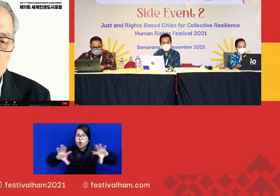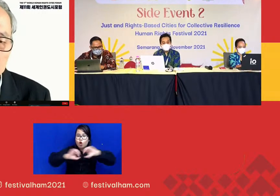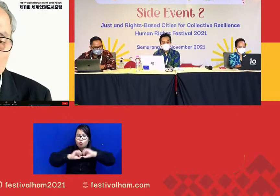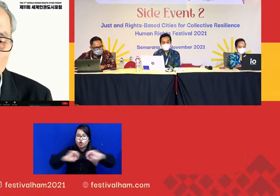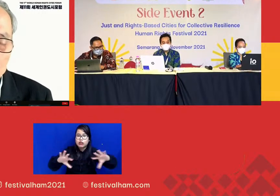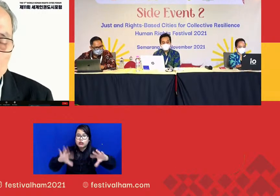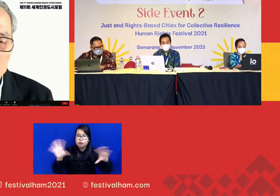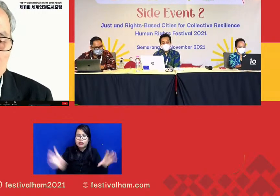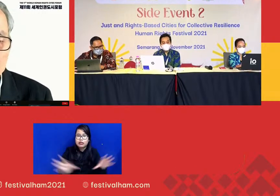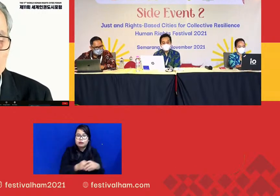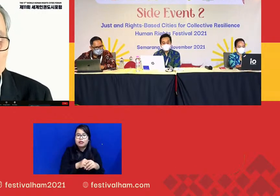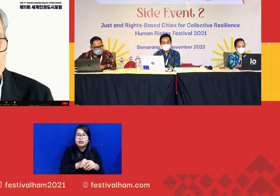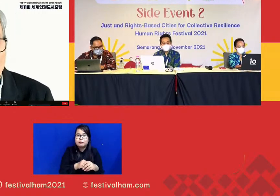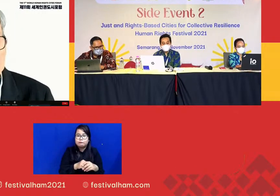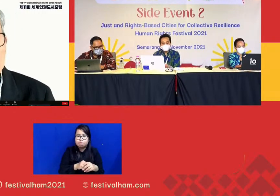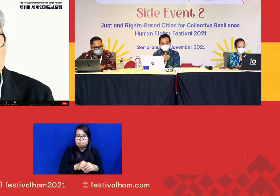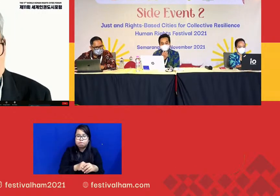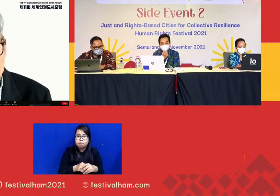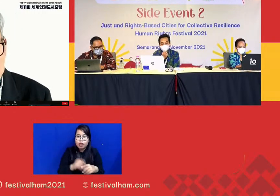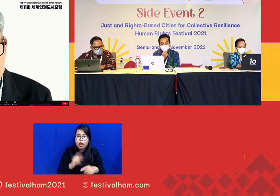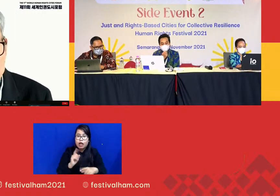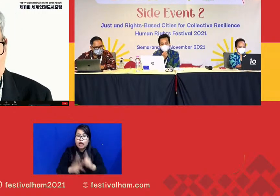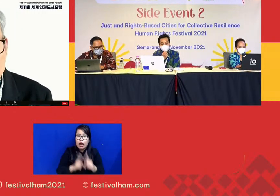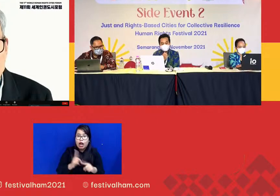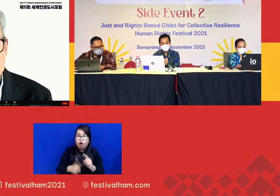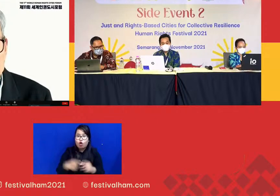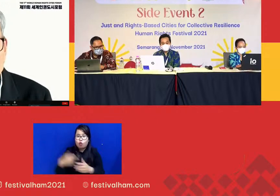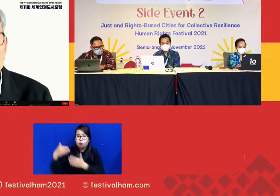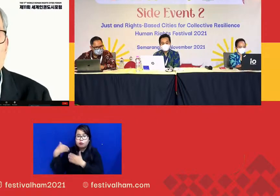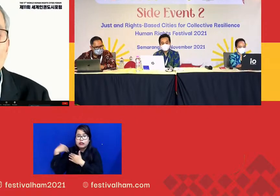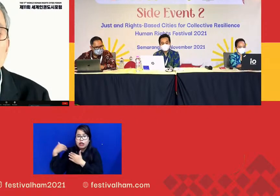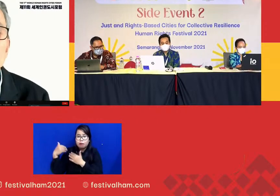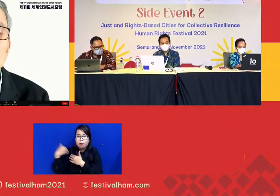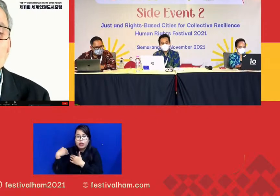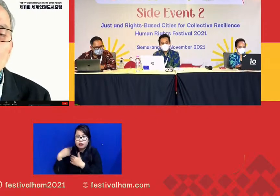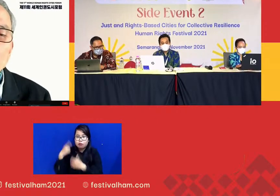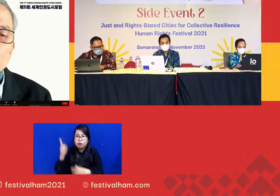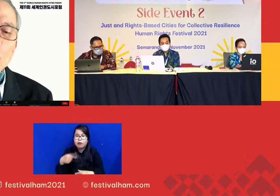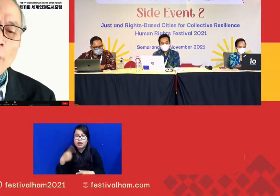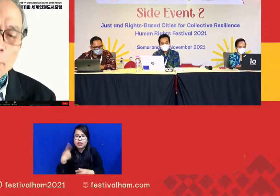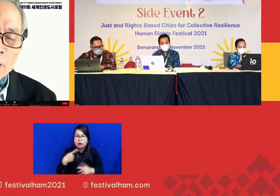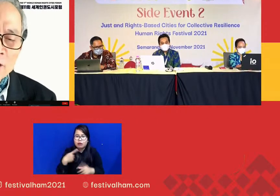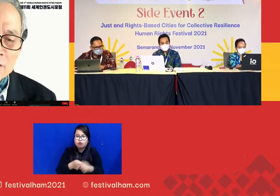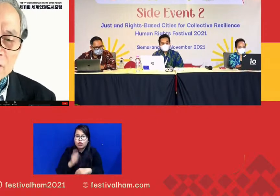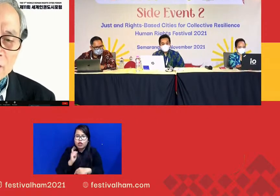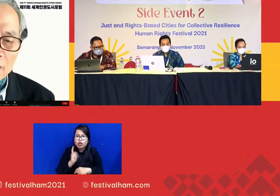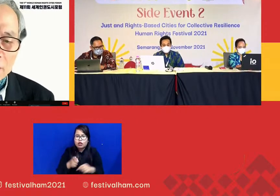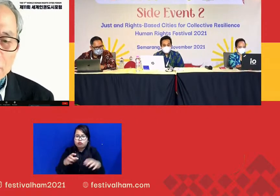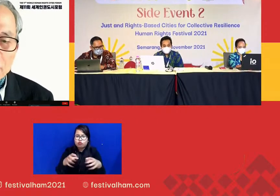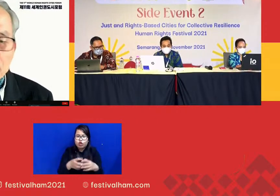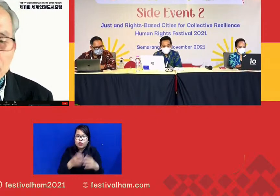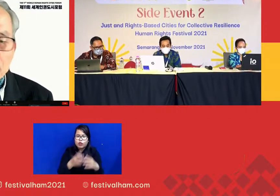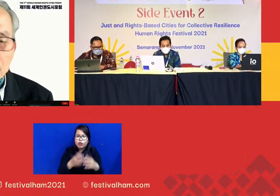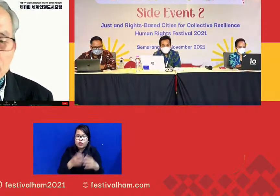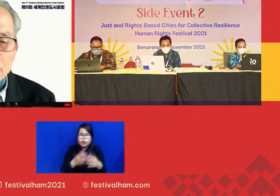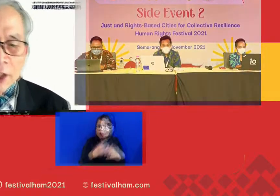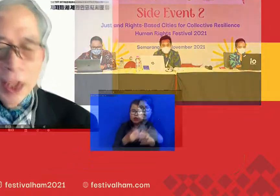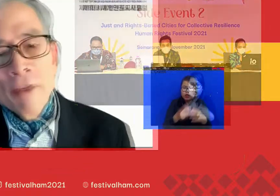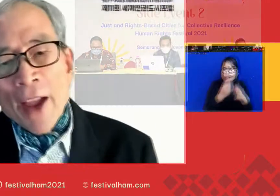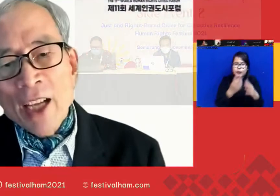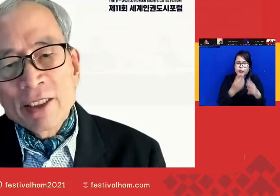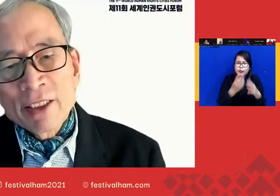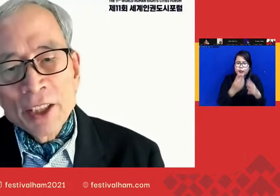government officials create budget, then invite people to give opinions, then in